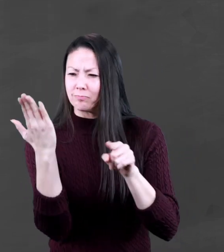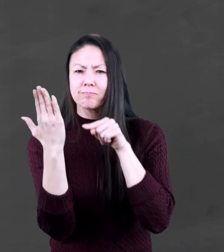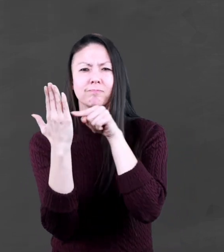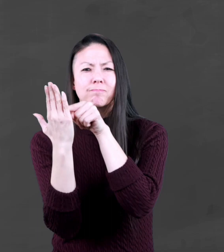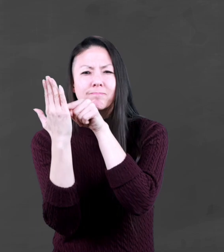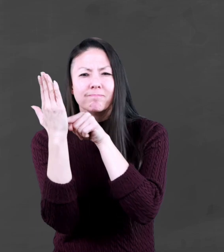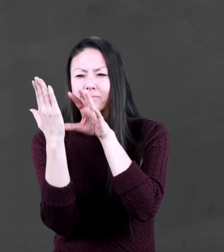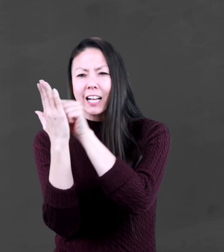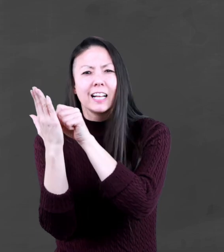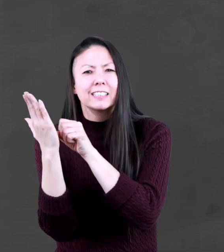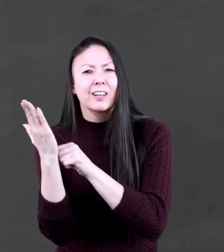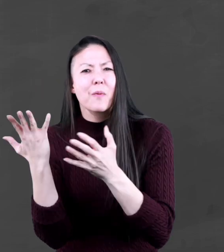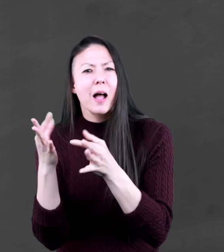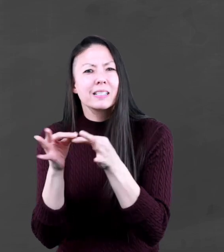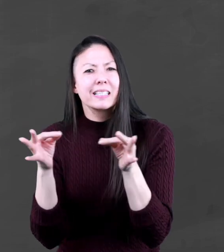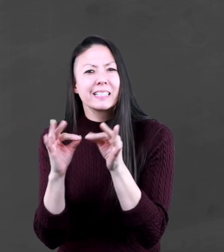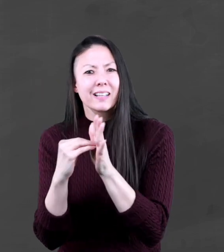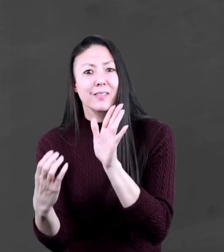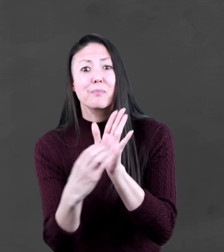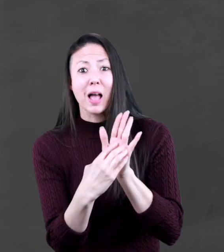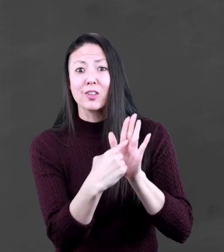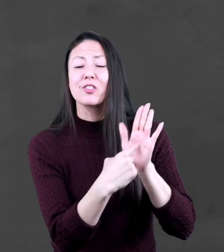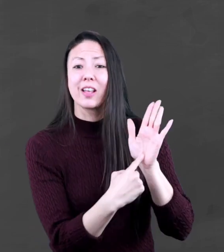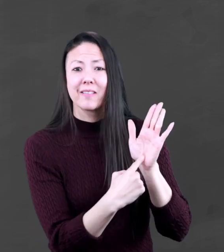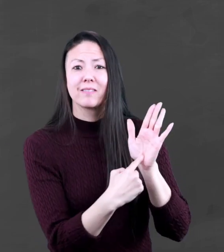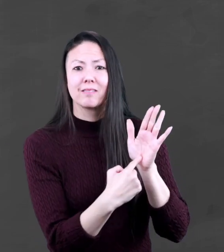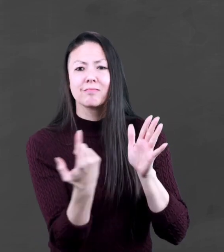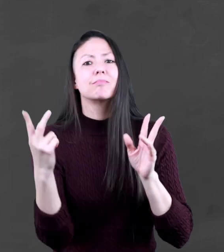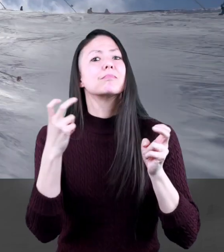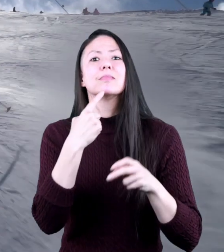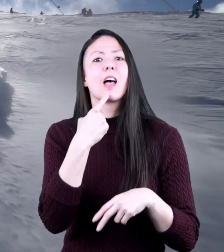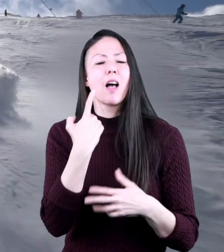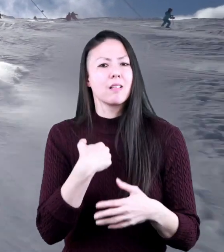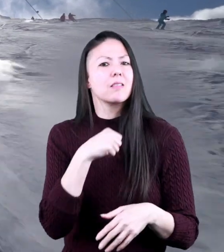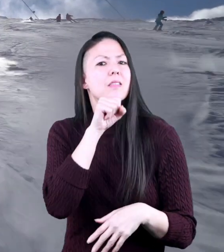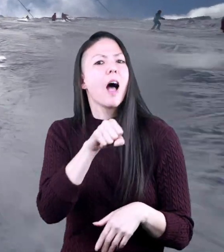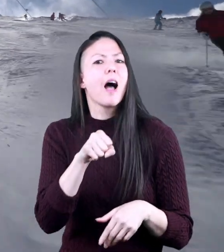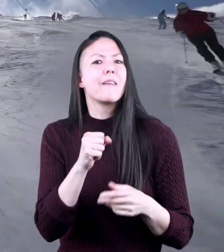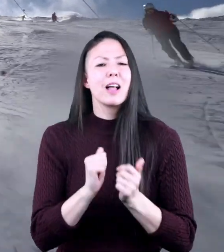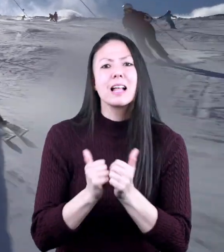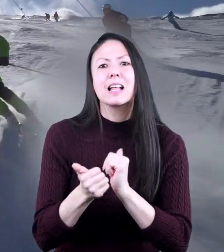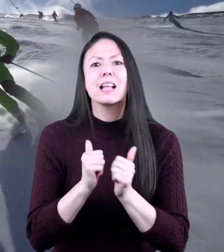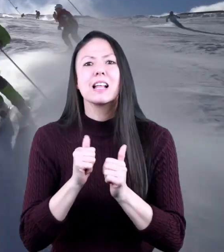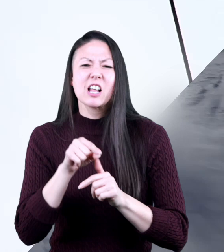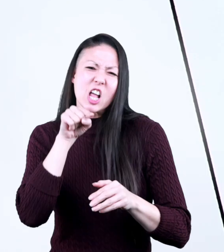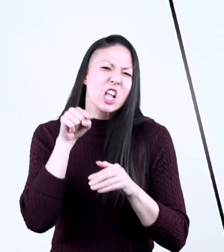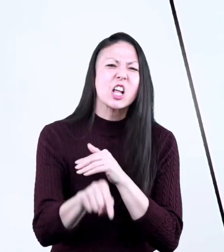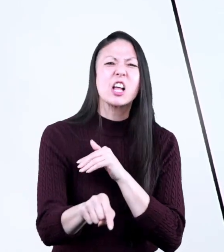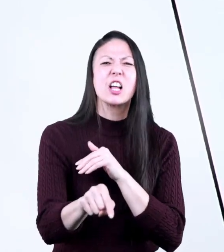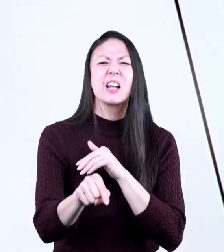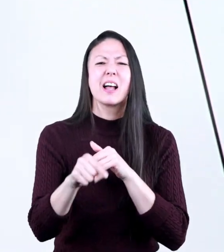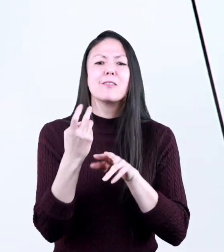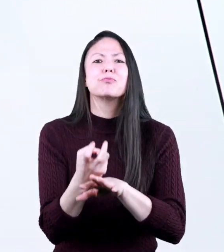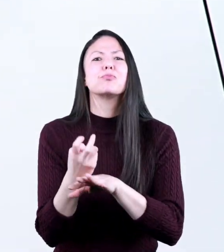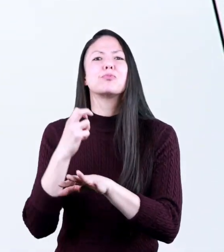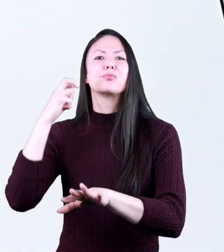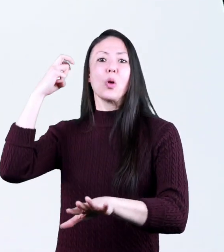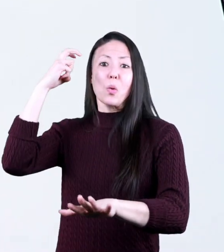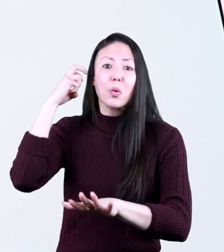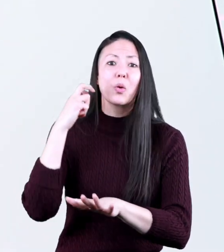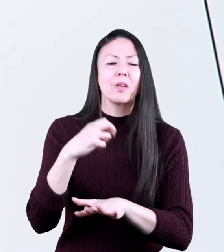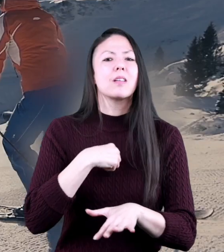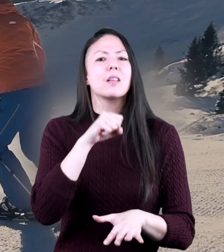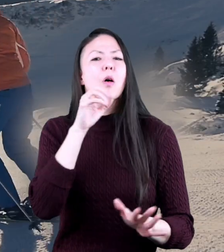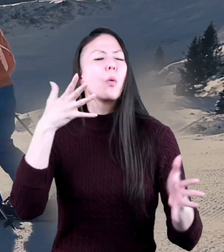a closer look at a few of the sentences in the paragraph. I love racing down the mountain and riding the chairlift back